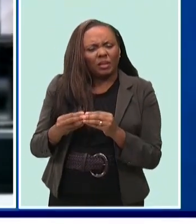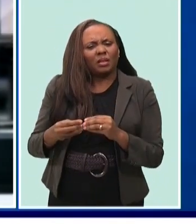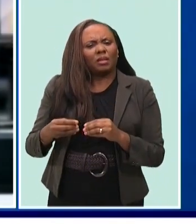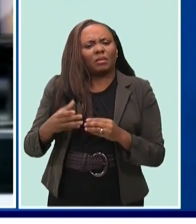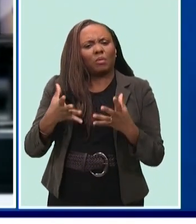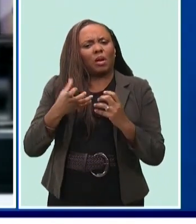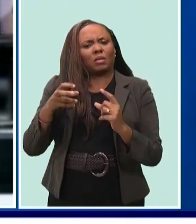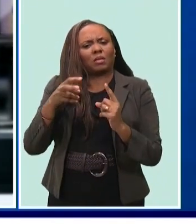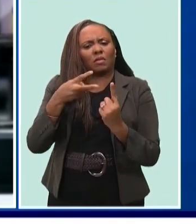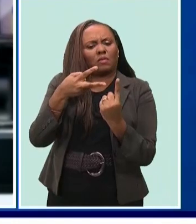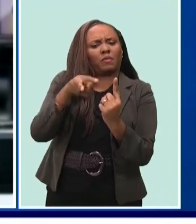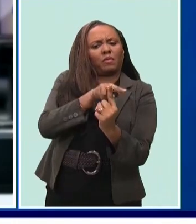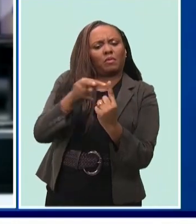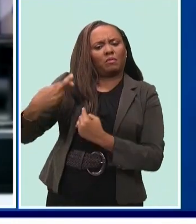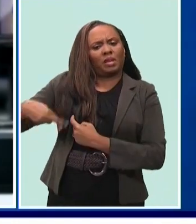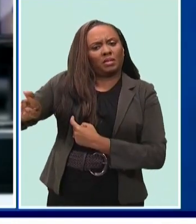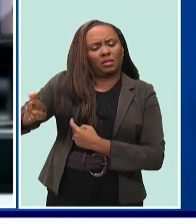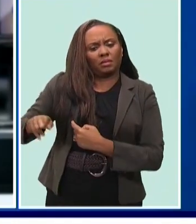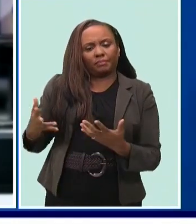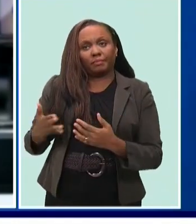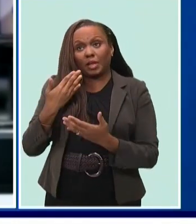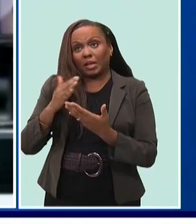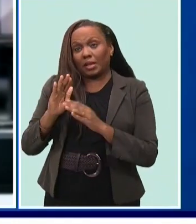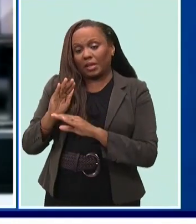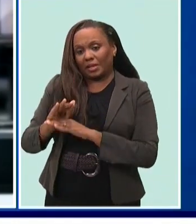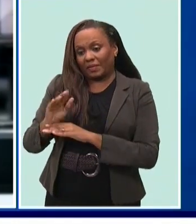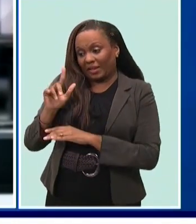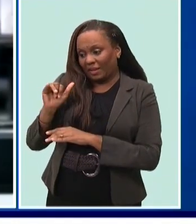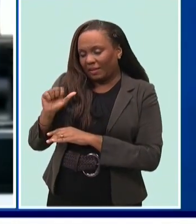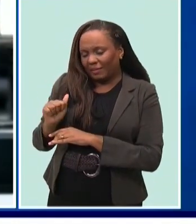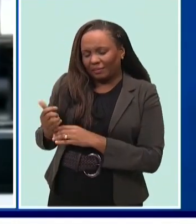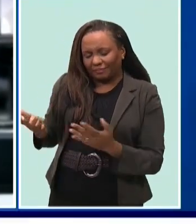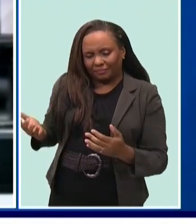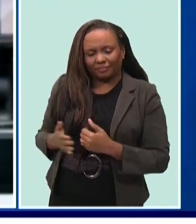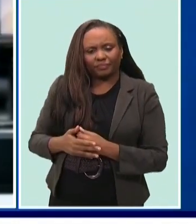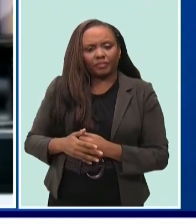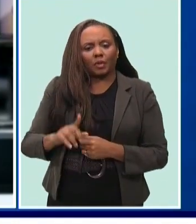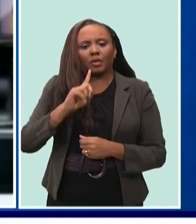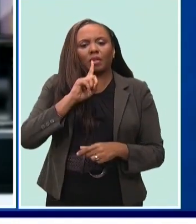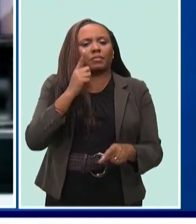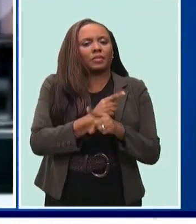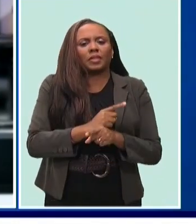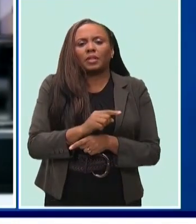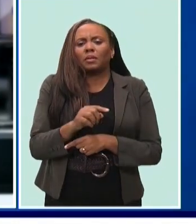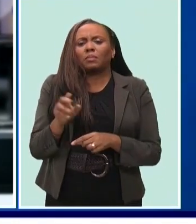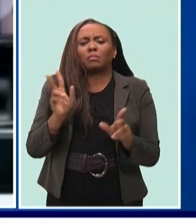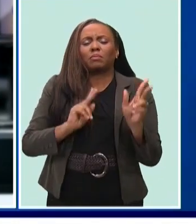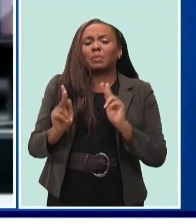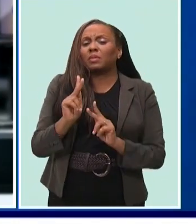religious aspect of it. Good evening, Shane. Hi, good evening, Lisa. Well, you're absolutely correct. Social media has